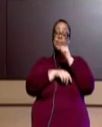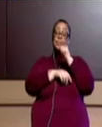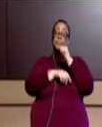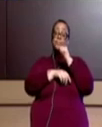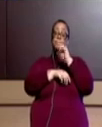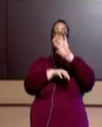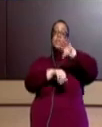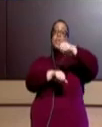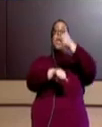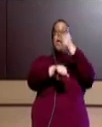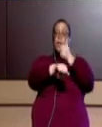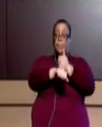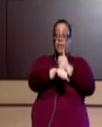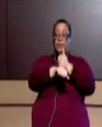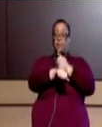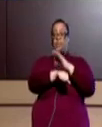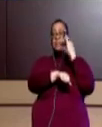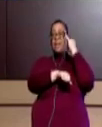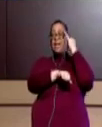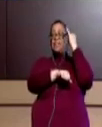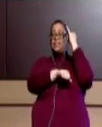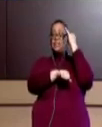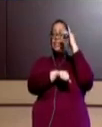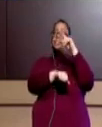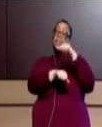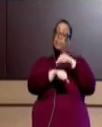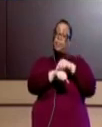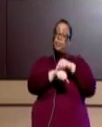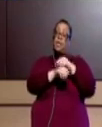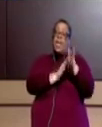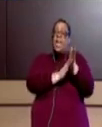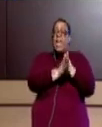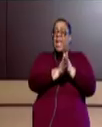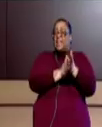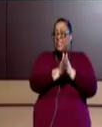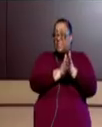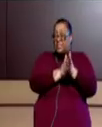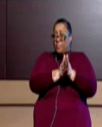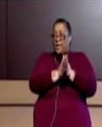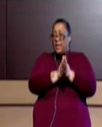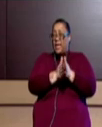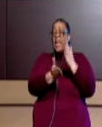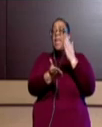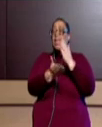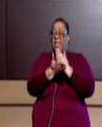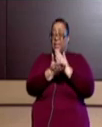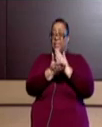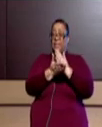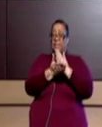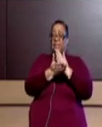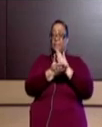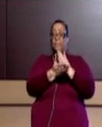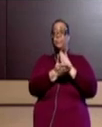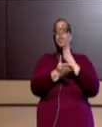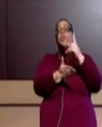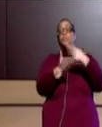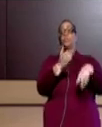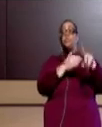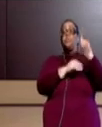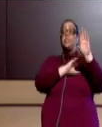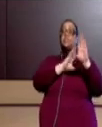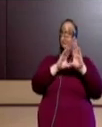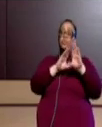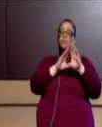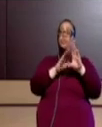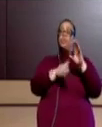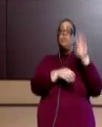put ourselves in some idealistic period, anticipating some end to this. So one of the things we want you guys to do is that if you have any questions when it